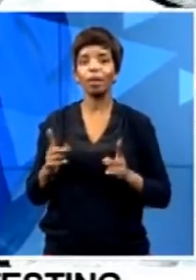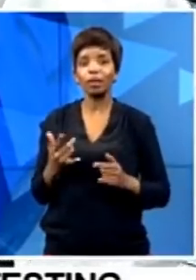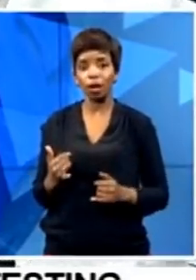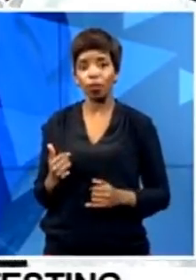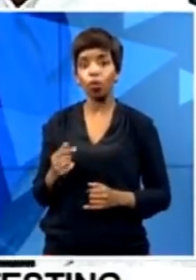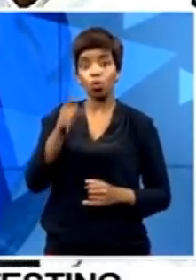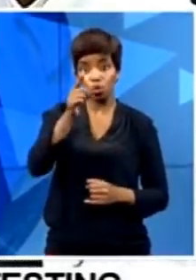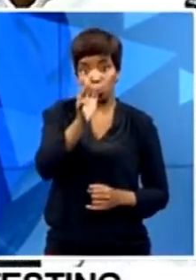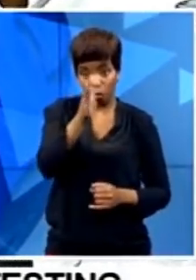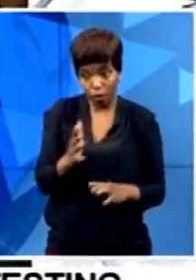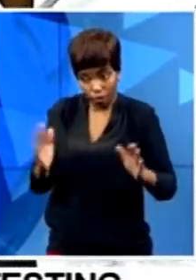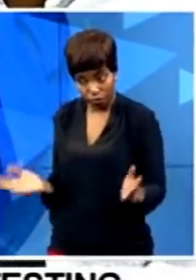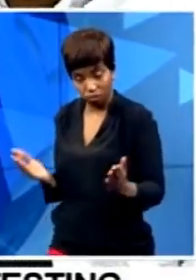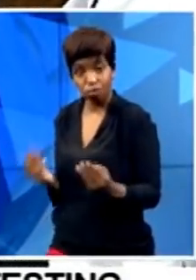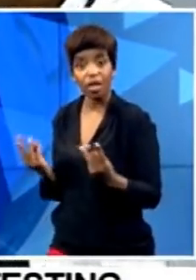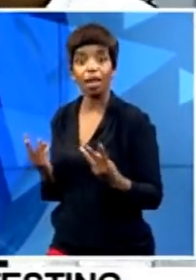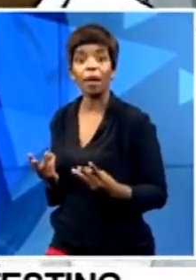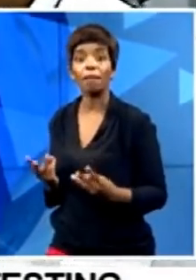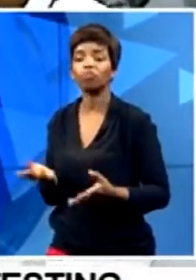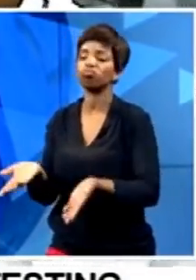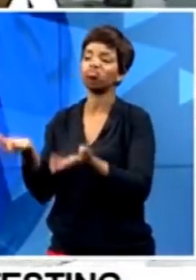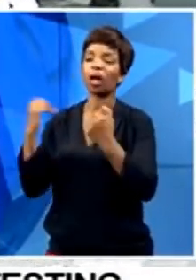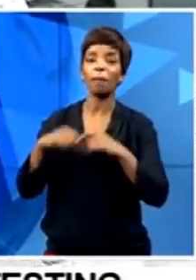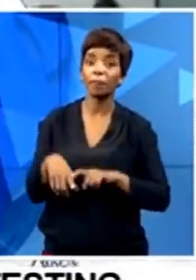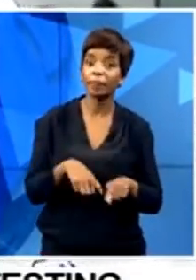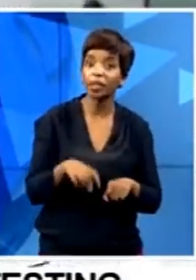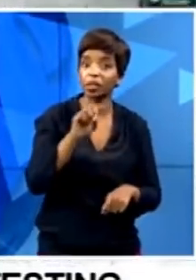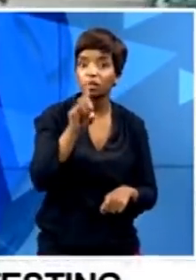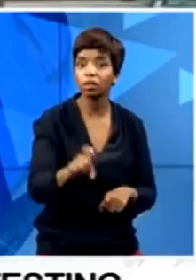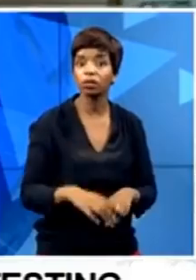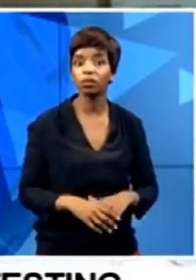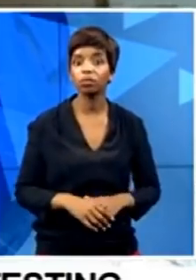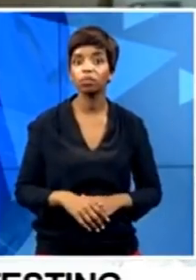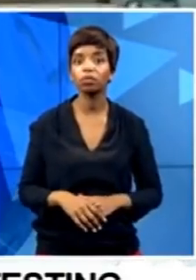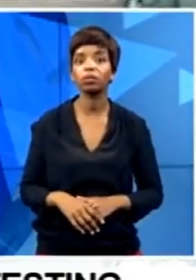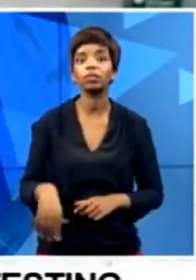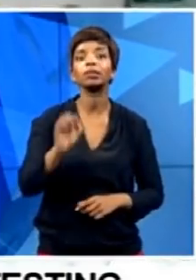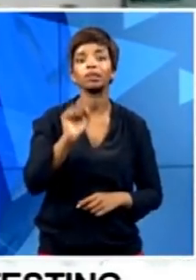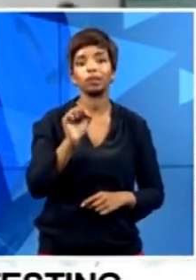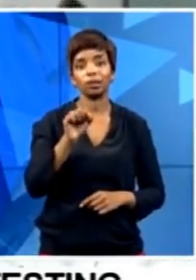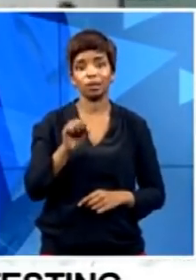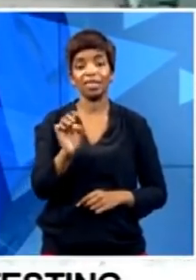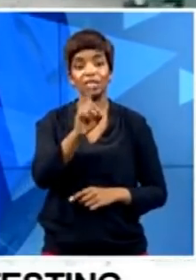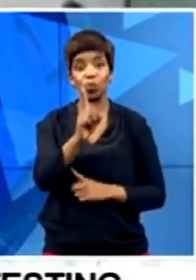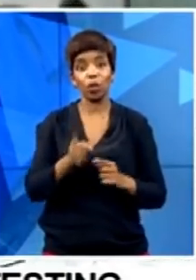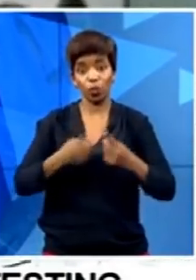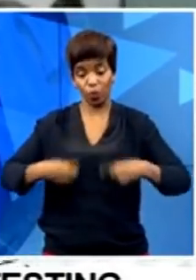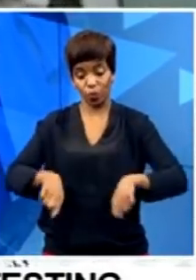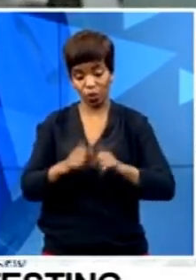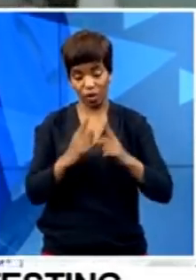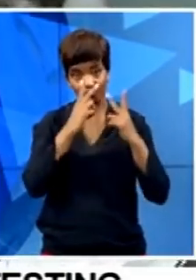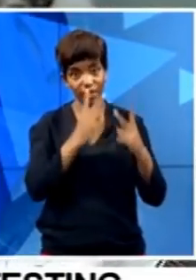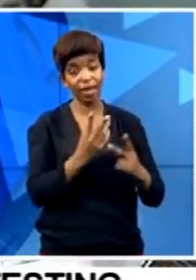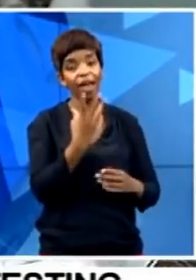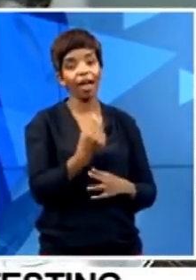test? Yes, of course. That's a gap that we have seen, this massive awareness campaign, at least dealing with